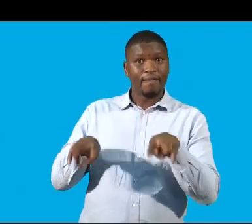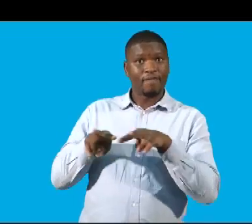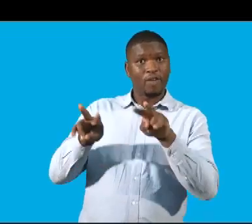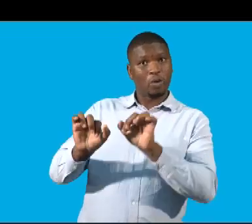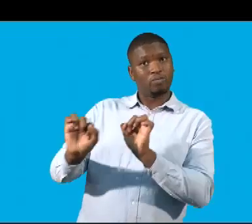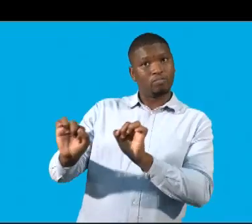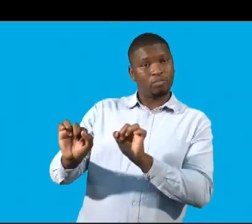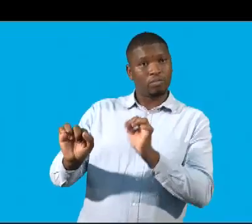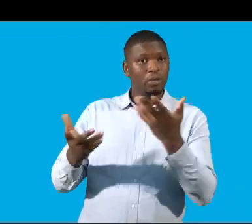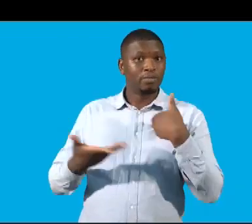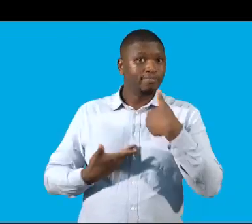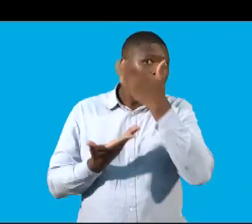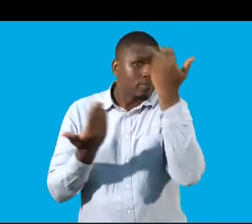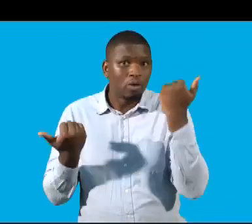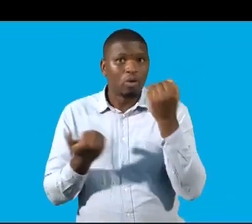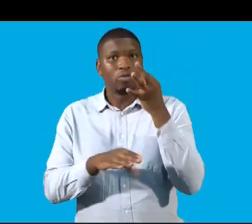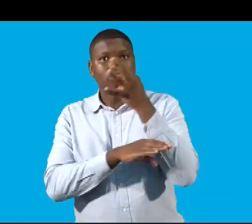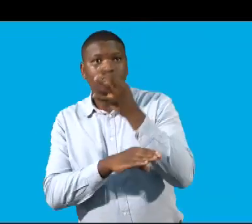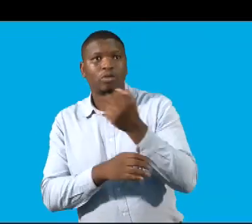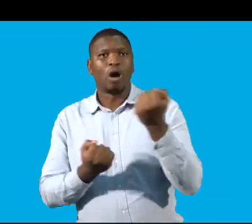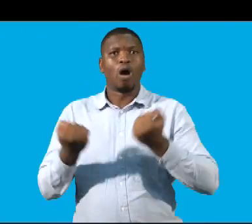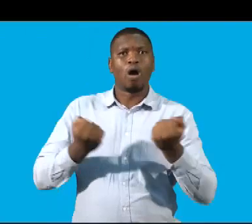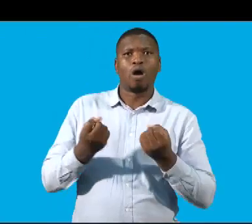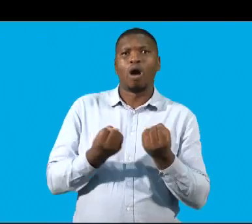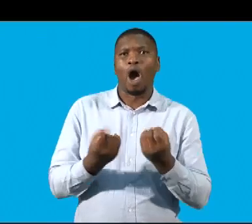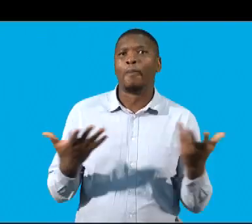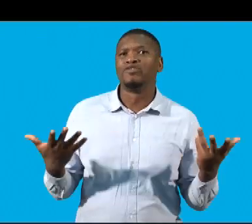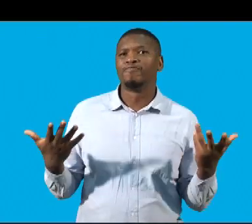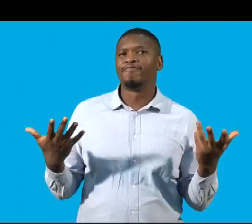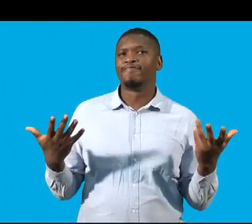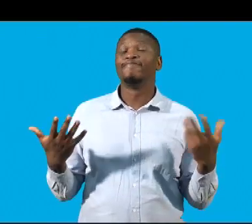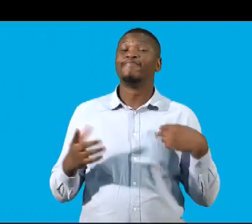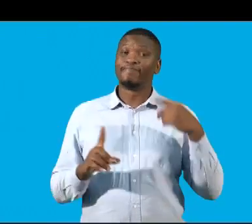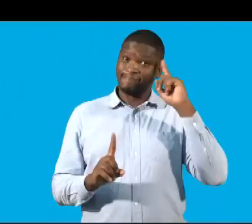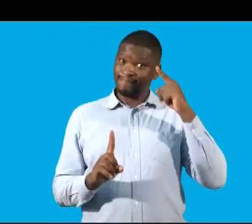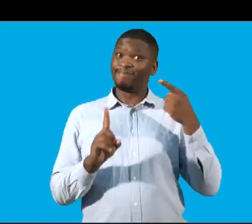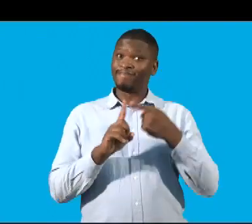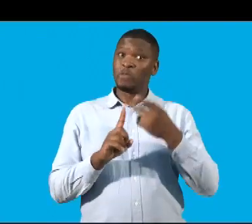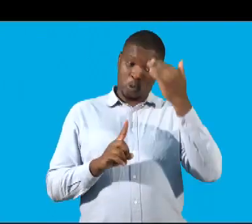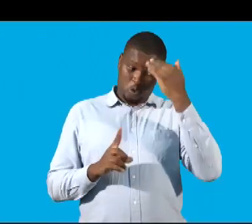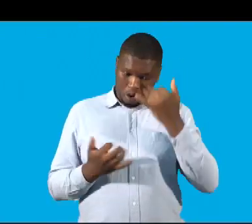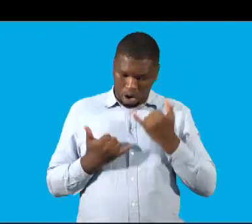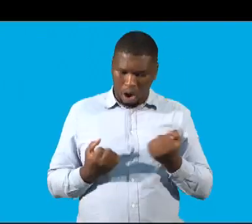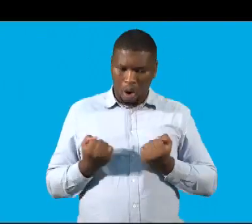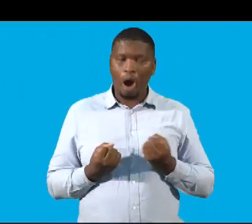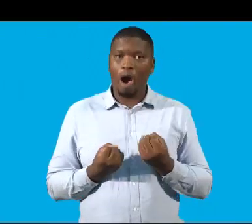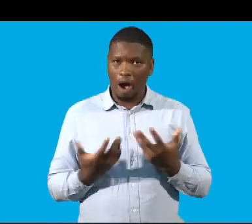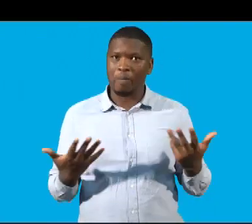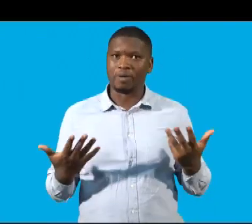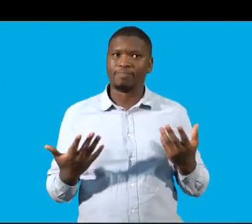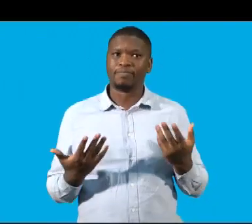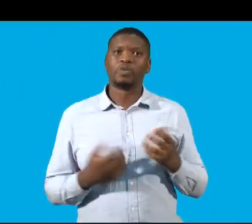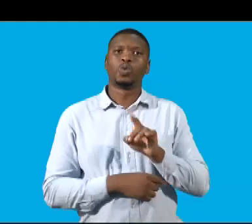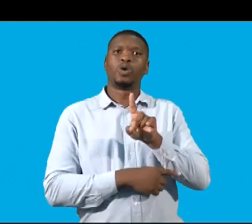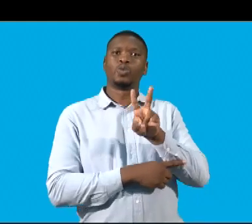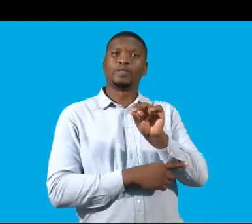have, we do not know how much the car will be worth after those 5 years, but we do know what the car is worth now, and that is